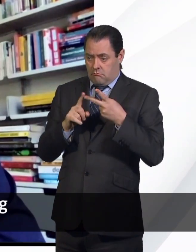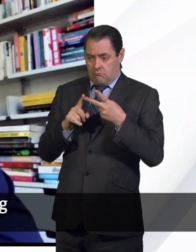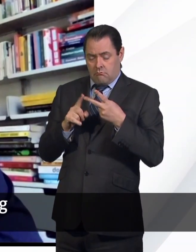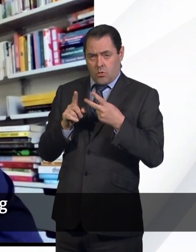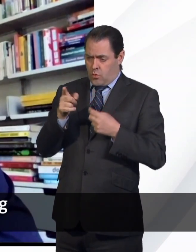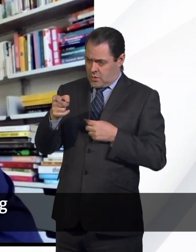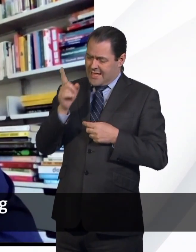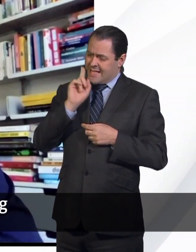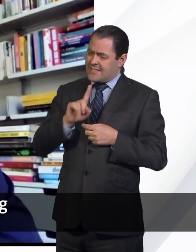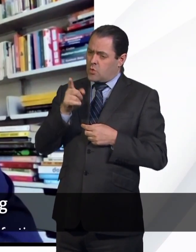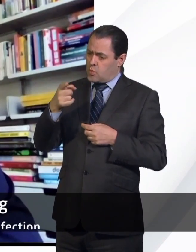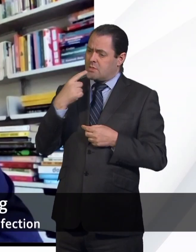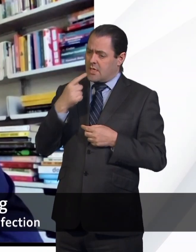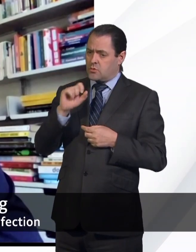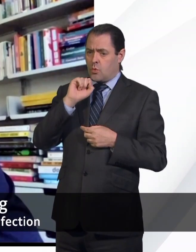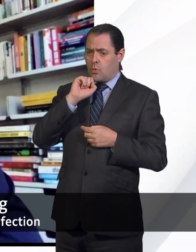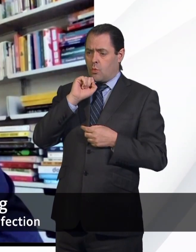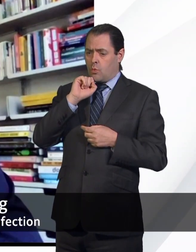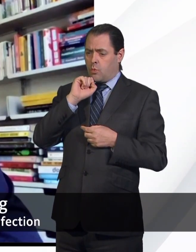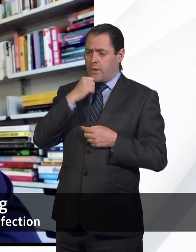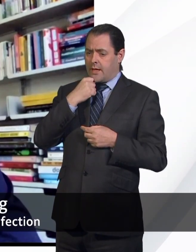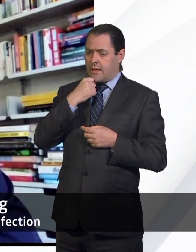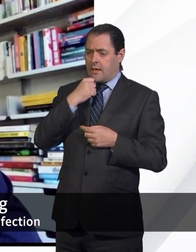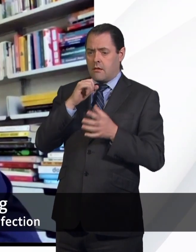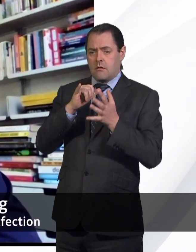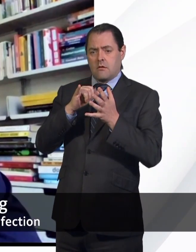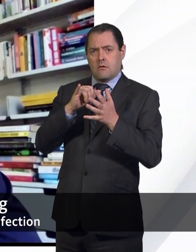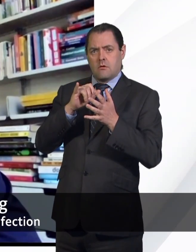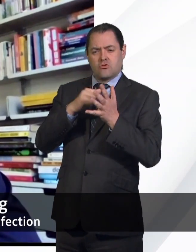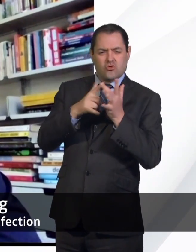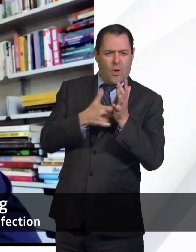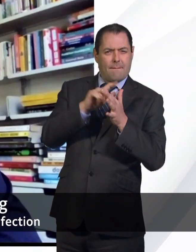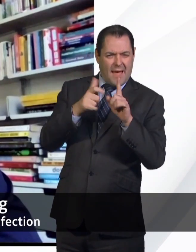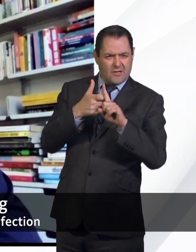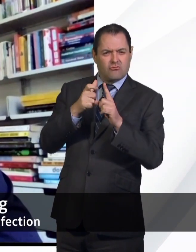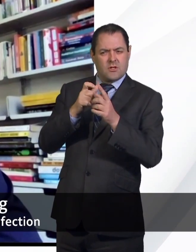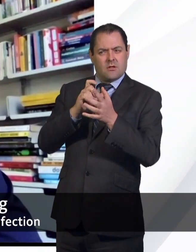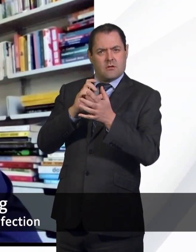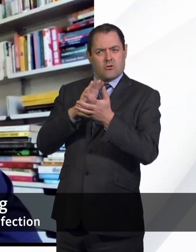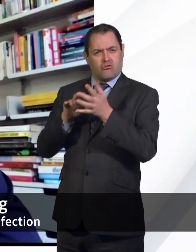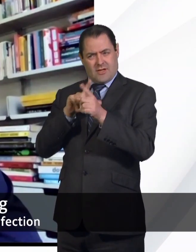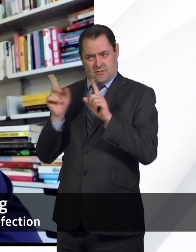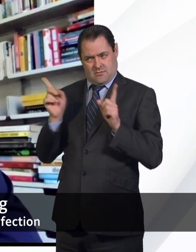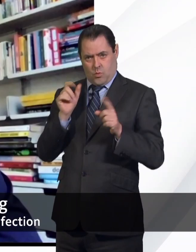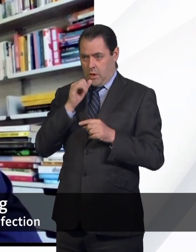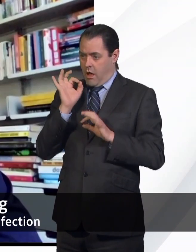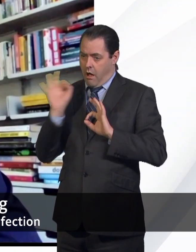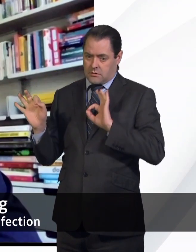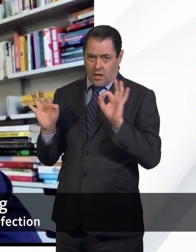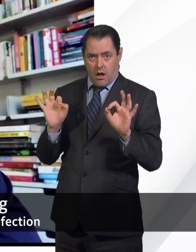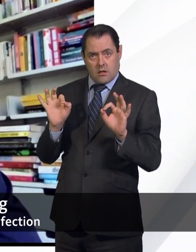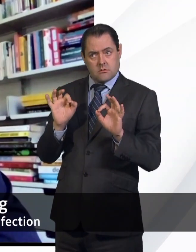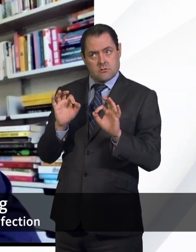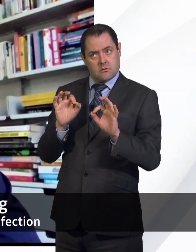Prime Minister, you said you would ask Sir Patrick and Chris Whitty to review whether the appropriate